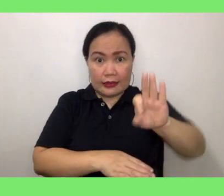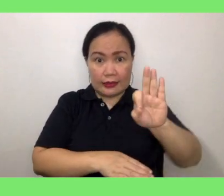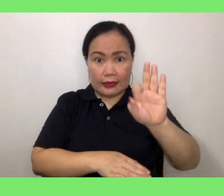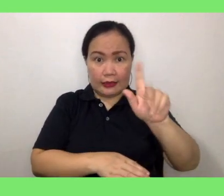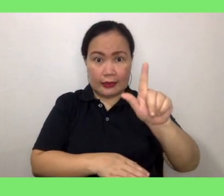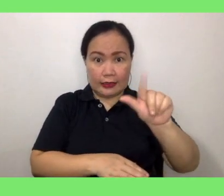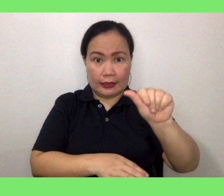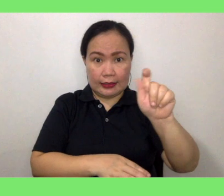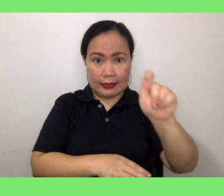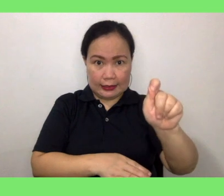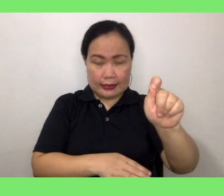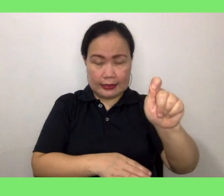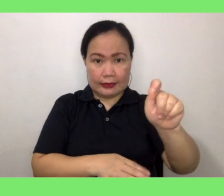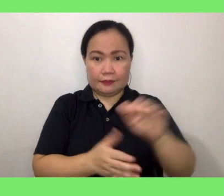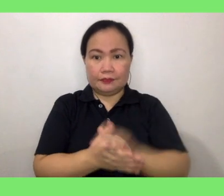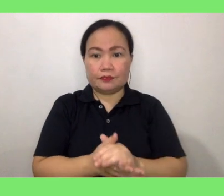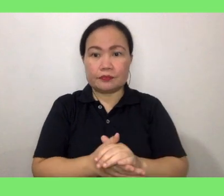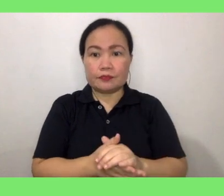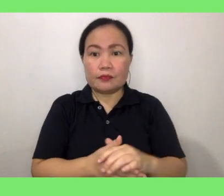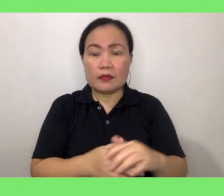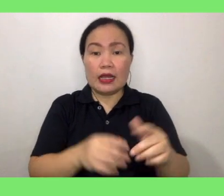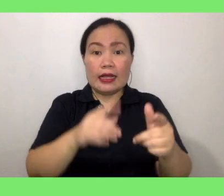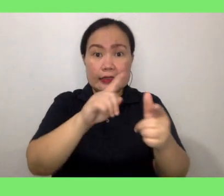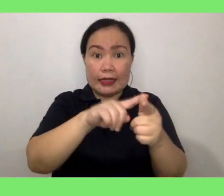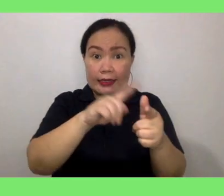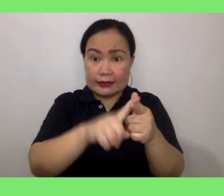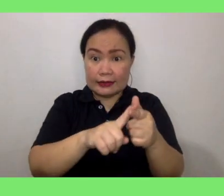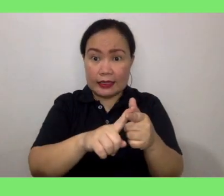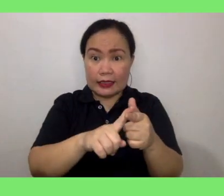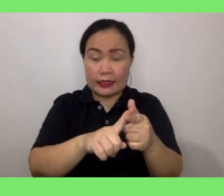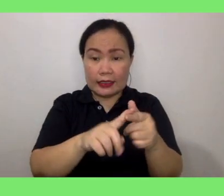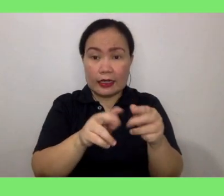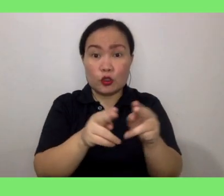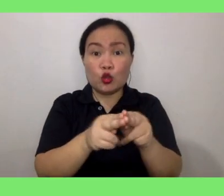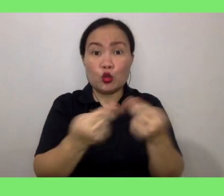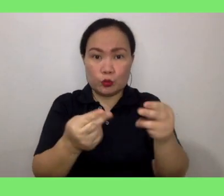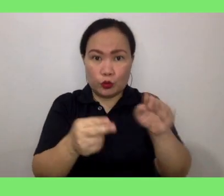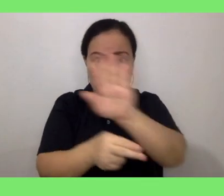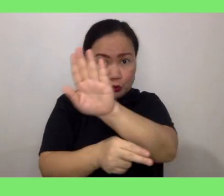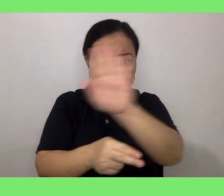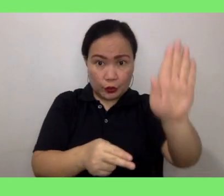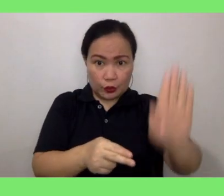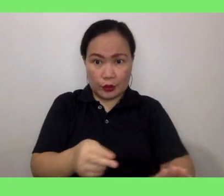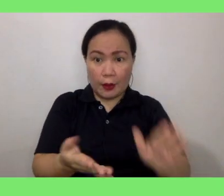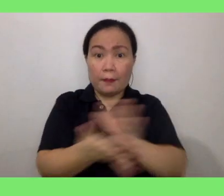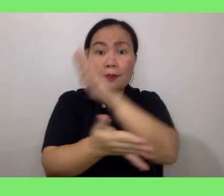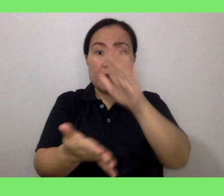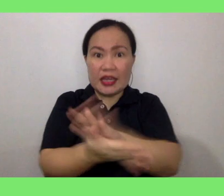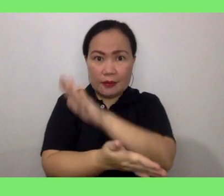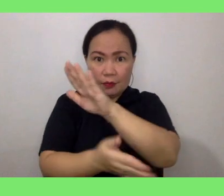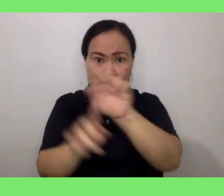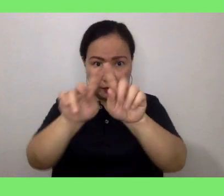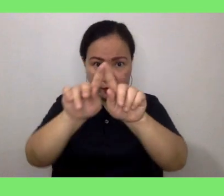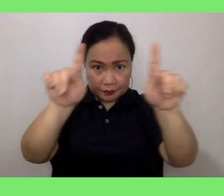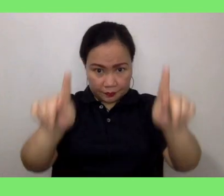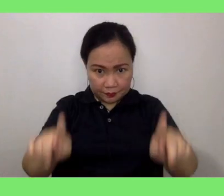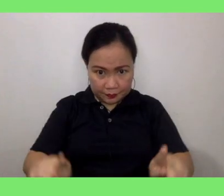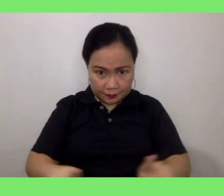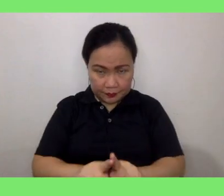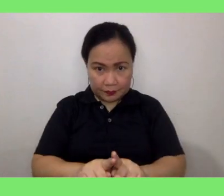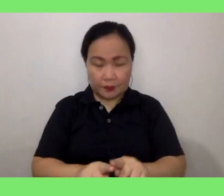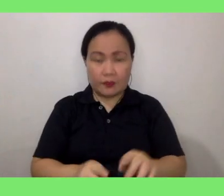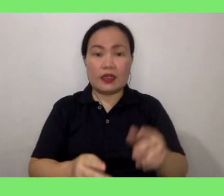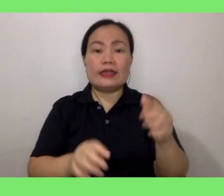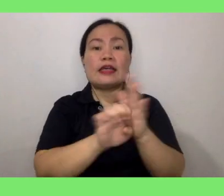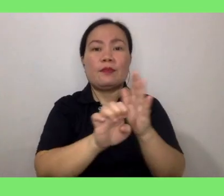surface. Okay? And then, ang notepad. So, or yung even a sheet of paper. Okay? That is an example